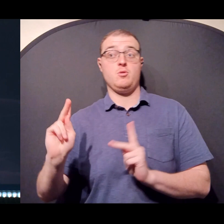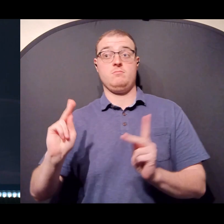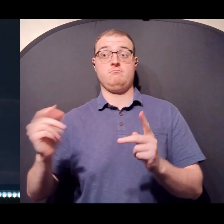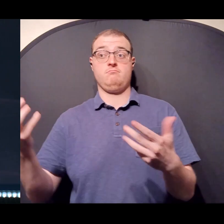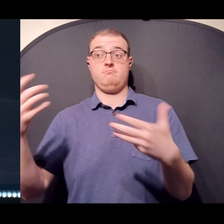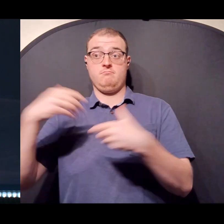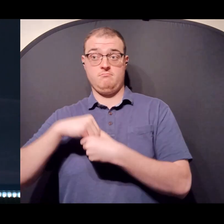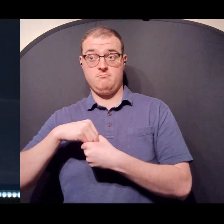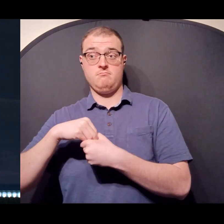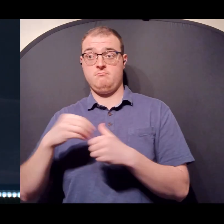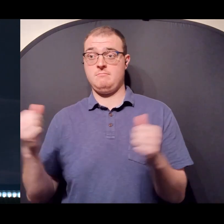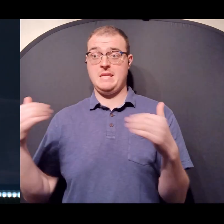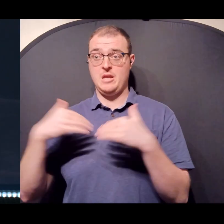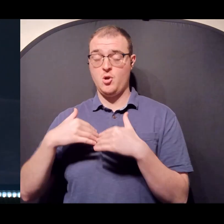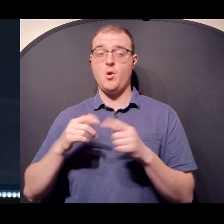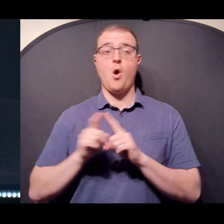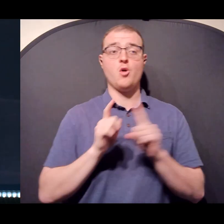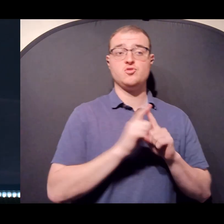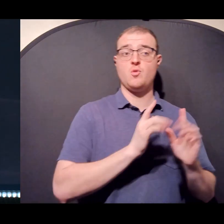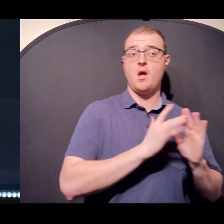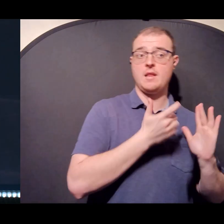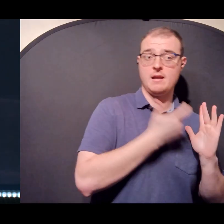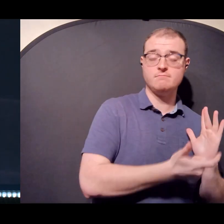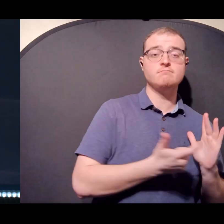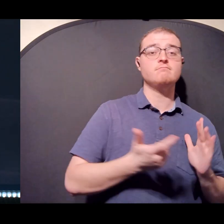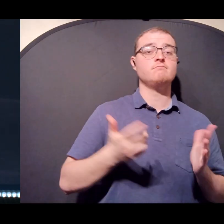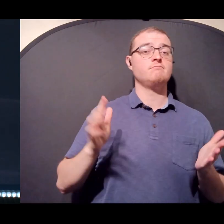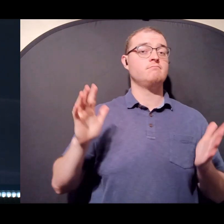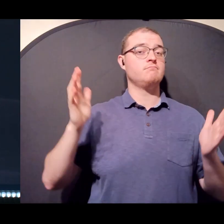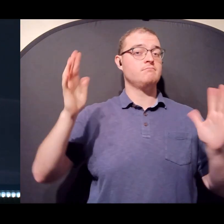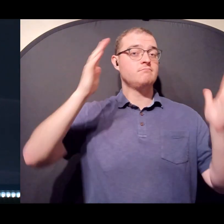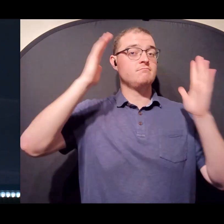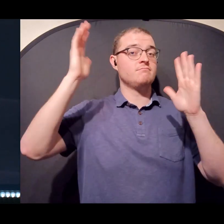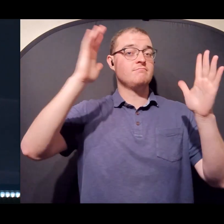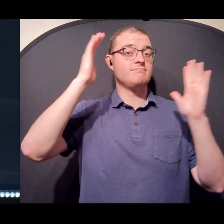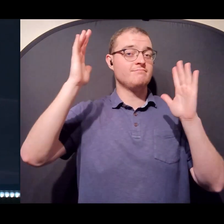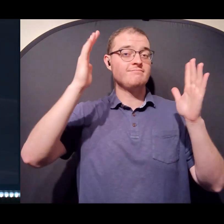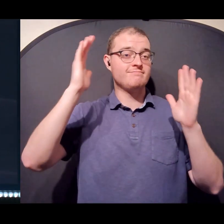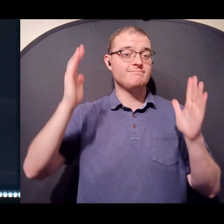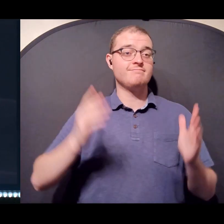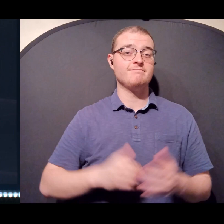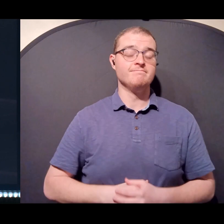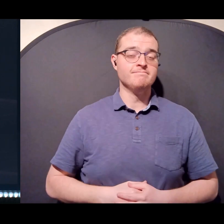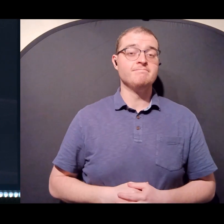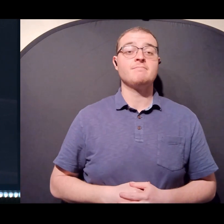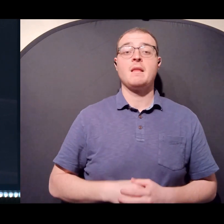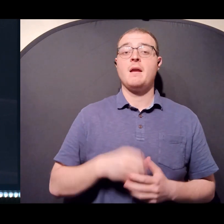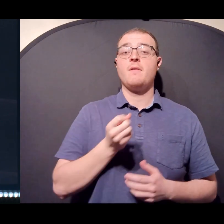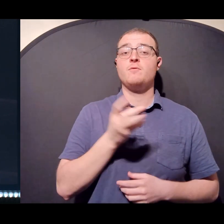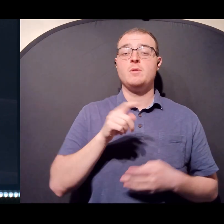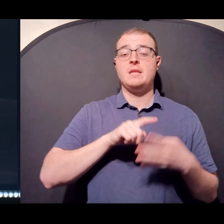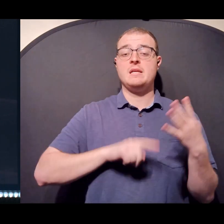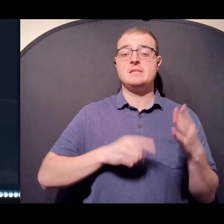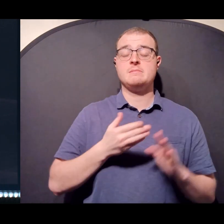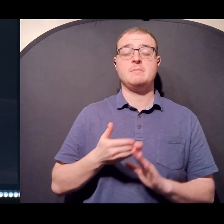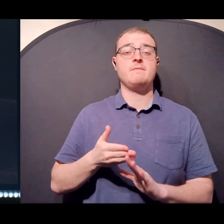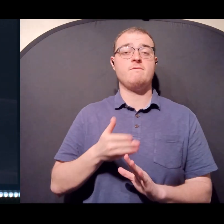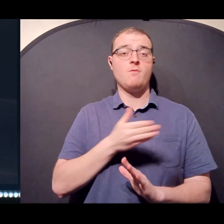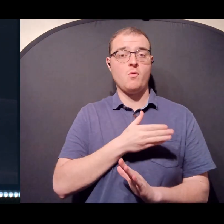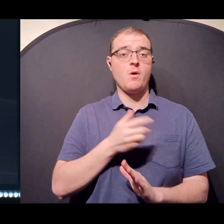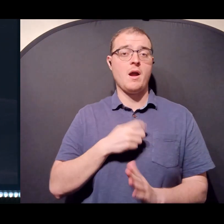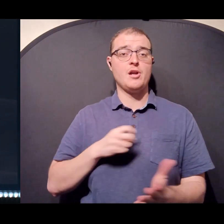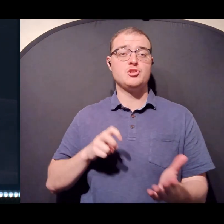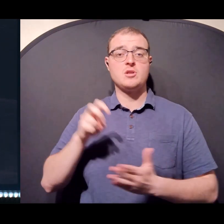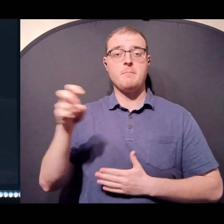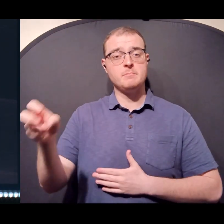as well and in the room. Let's say Merry Christmas and clap our hands. Just a little greeting to everybody. A